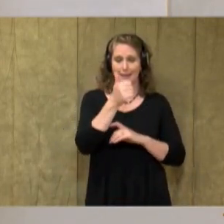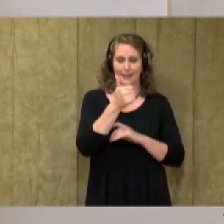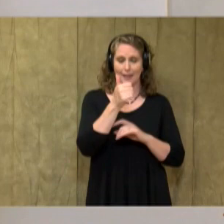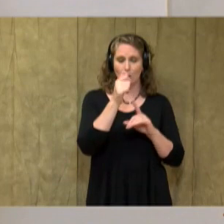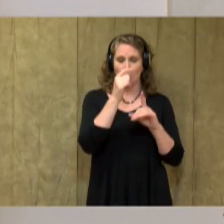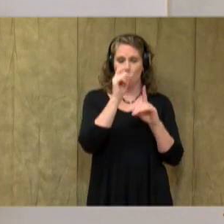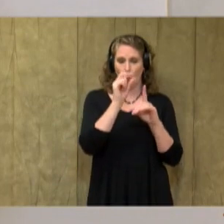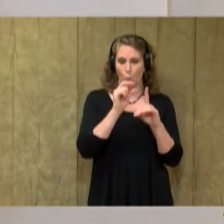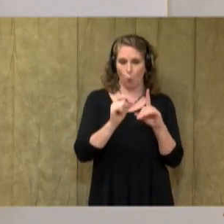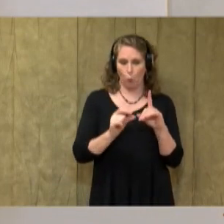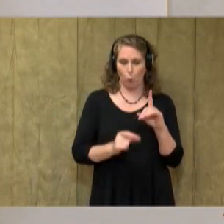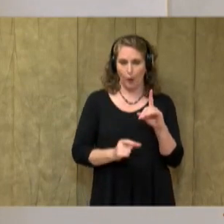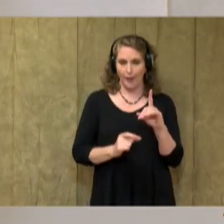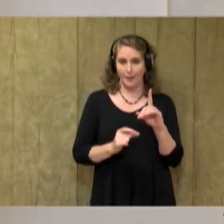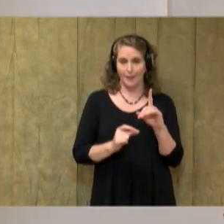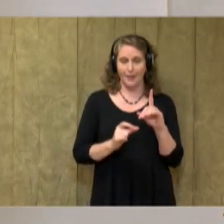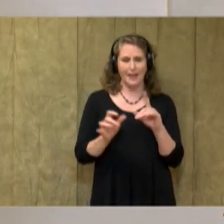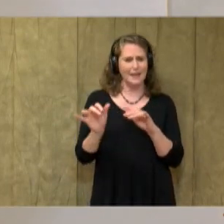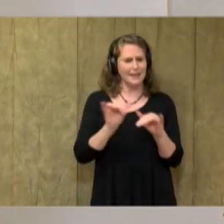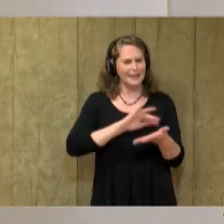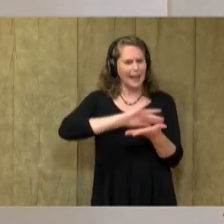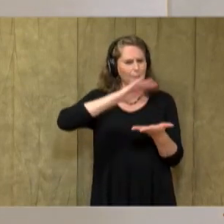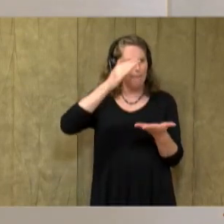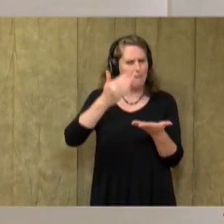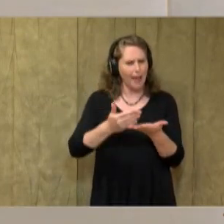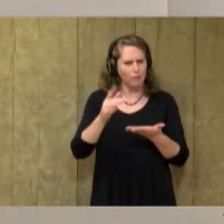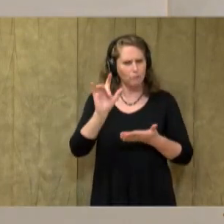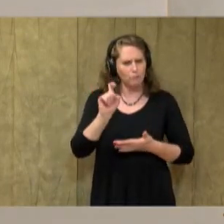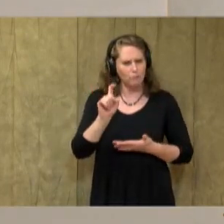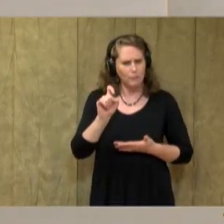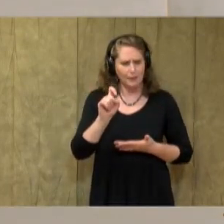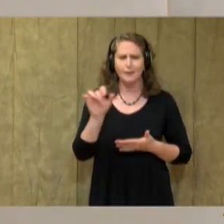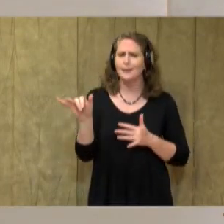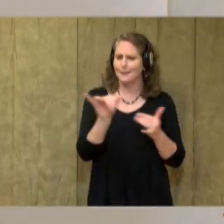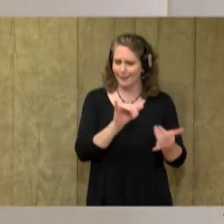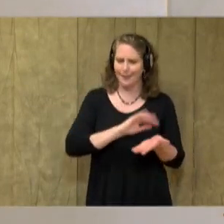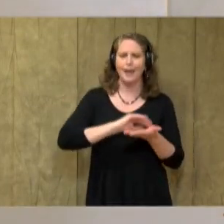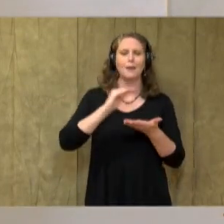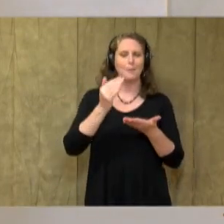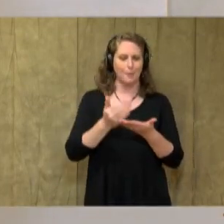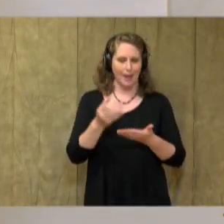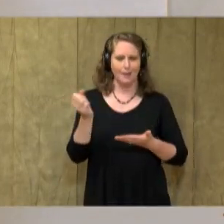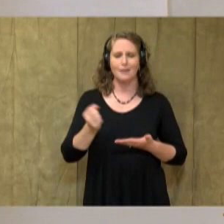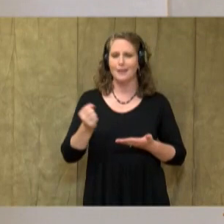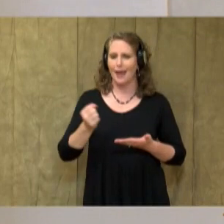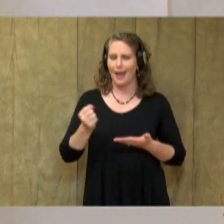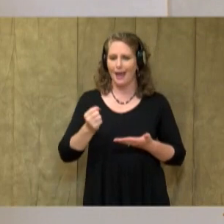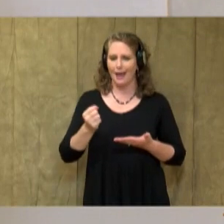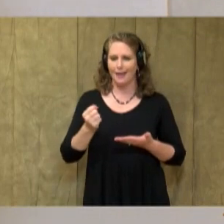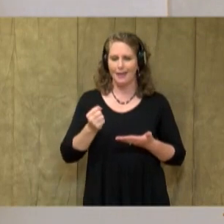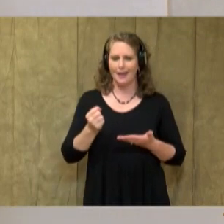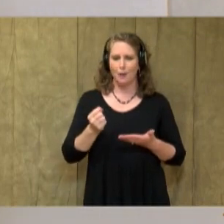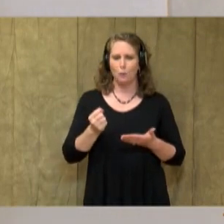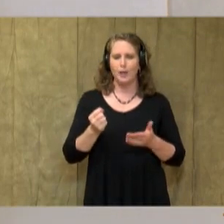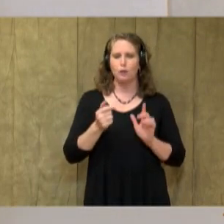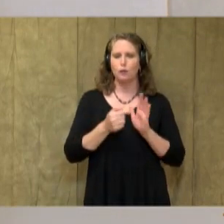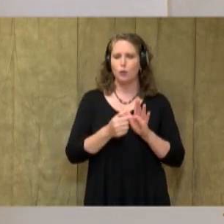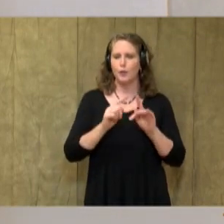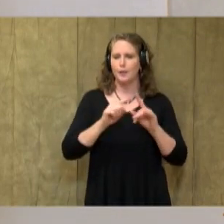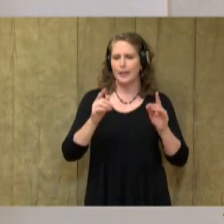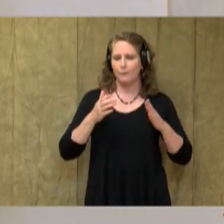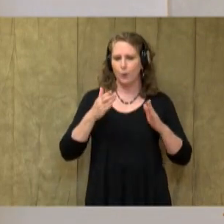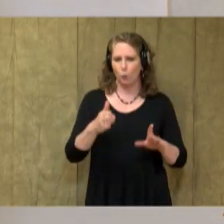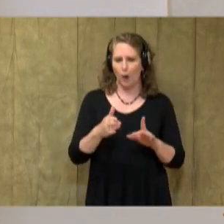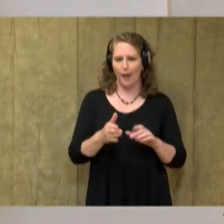ones. Am I still going to have the same amount? I am. I will still have the same amount. It's just placed differently. It's